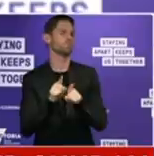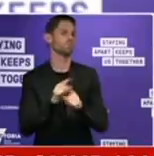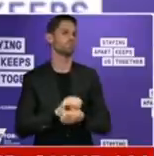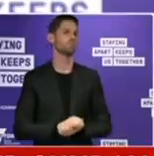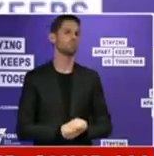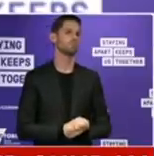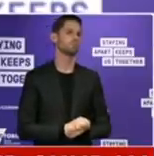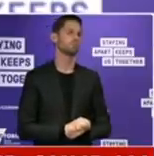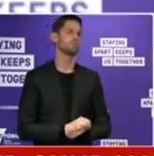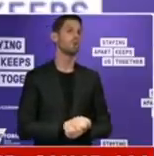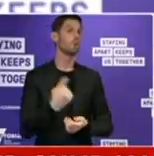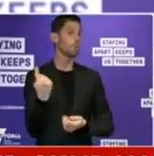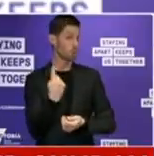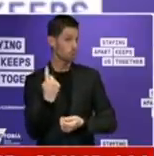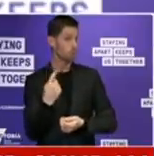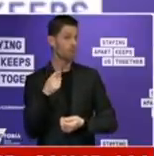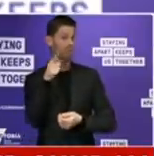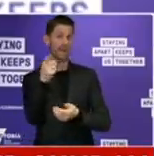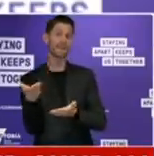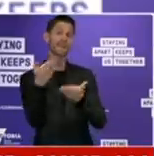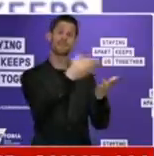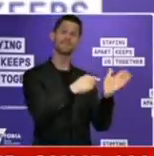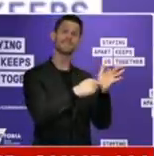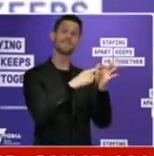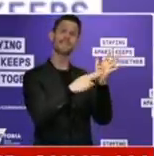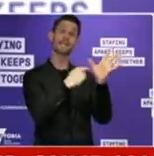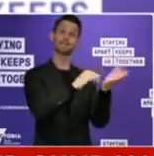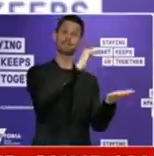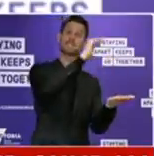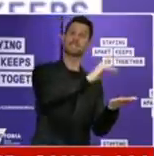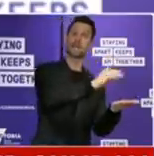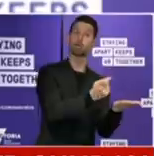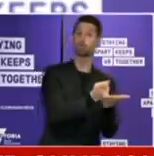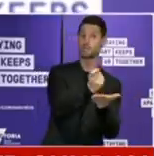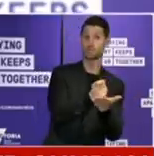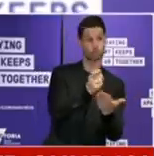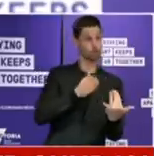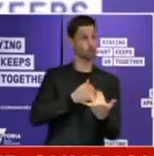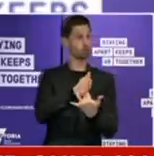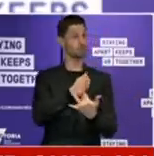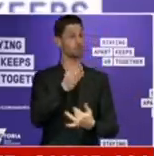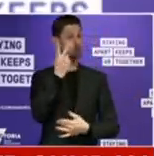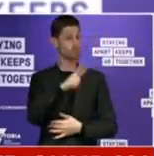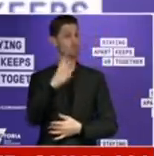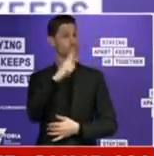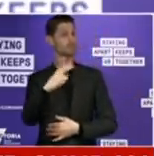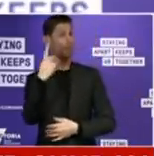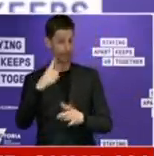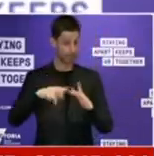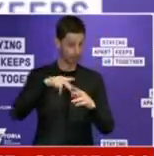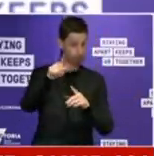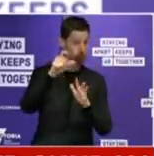who provide rent relief to tenants impacted by coronavirus in 2021 will be eligible